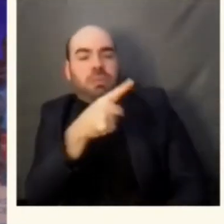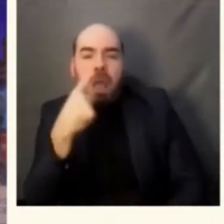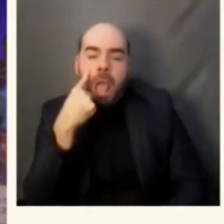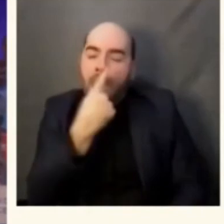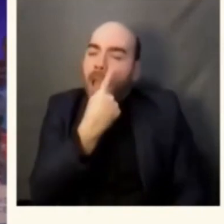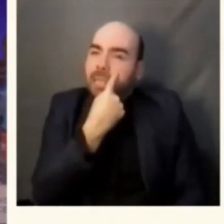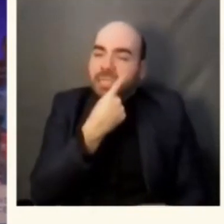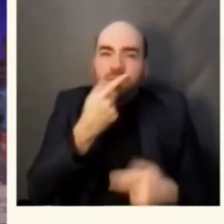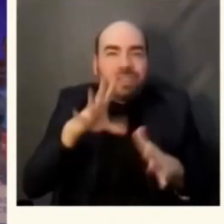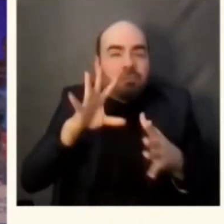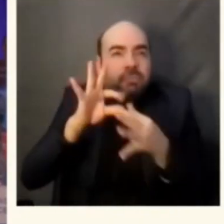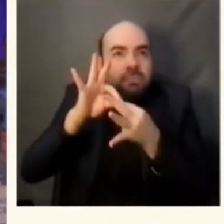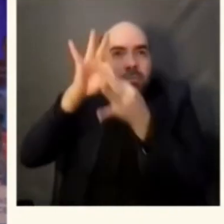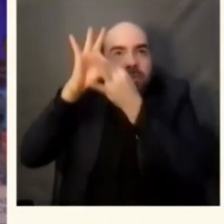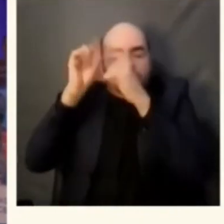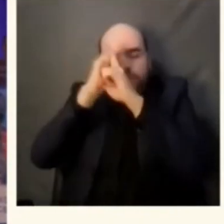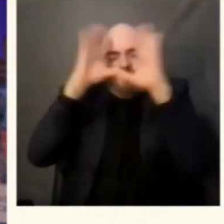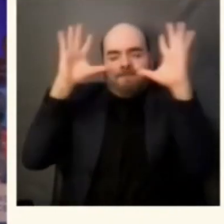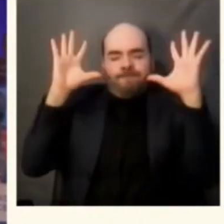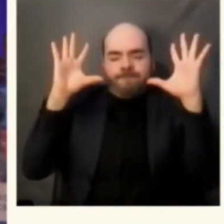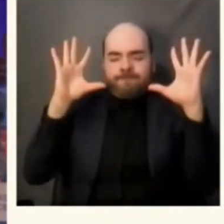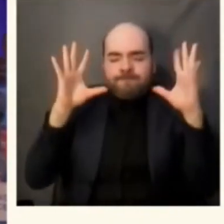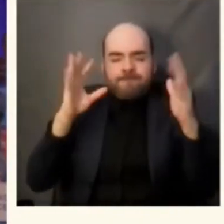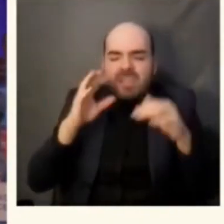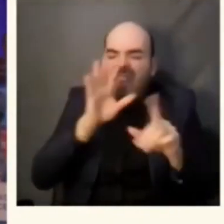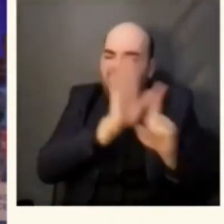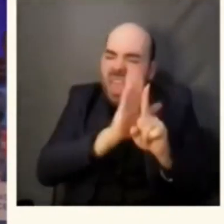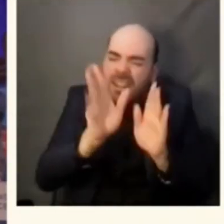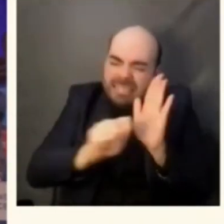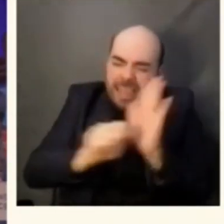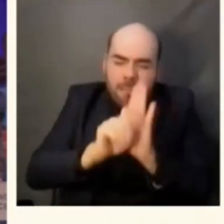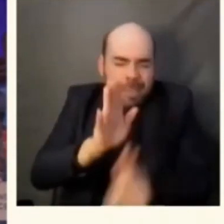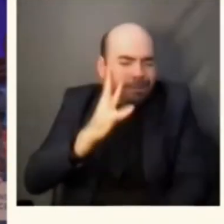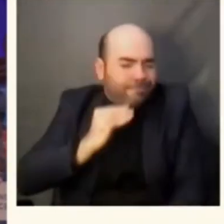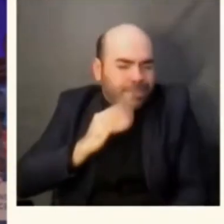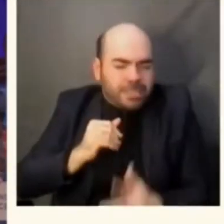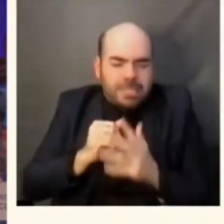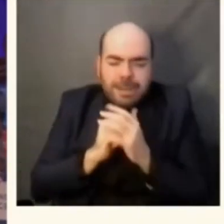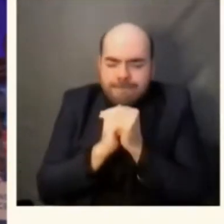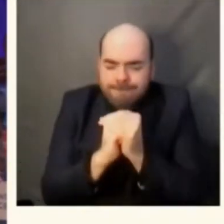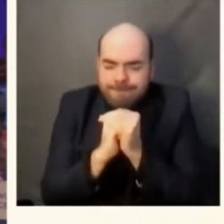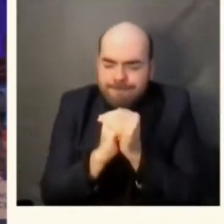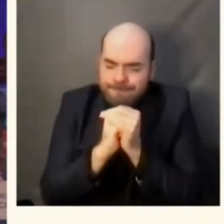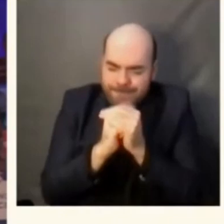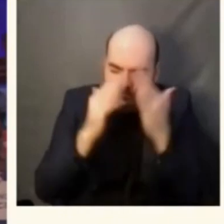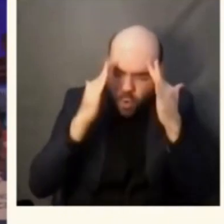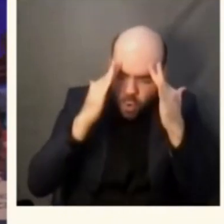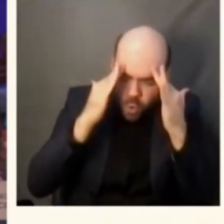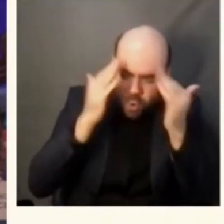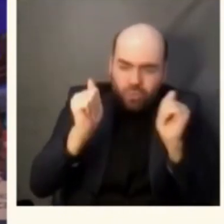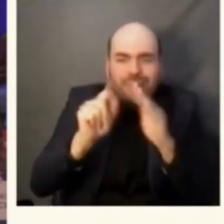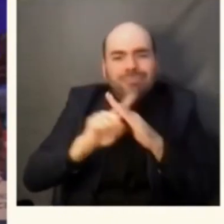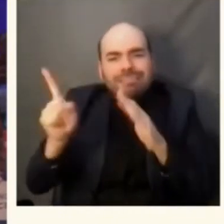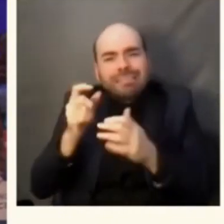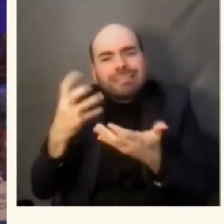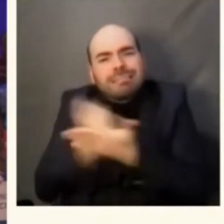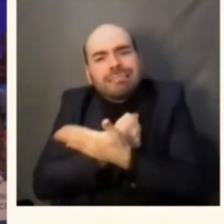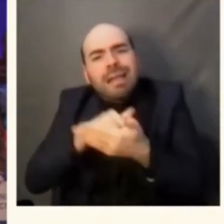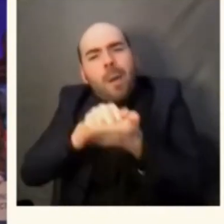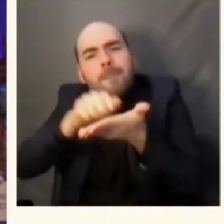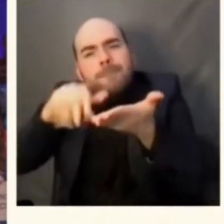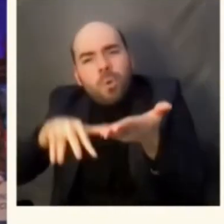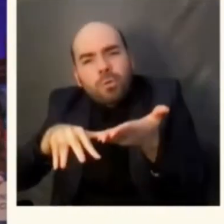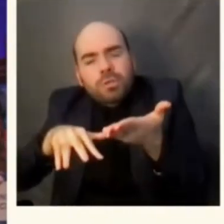they just make it to safety as they cross that state line. Their voices would